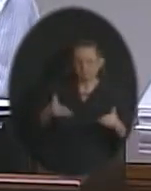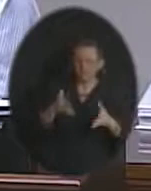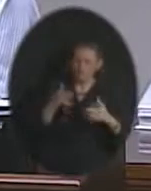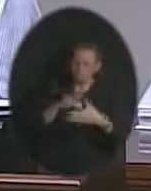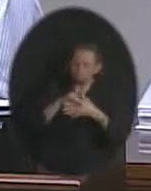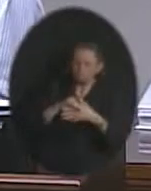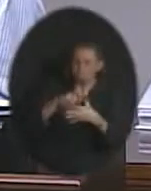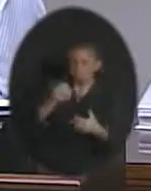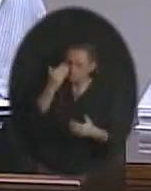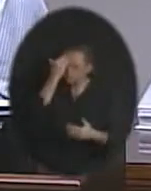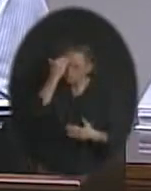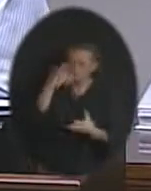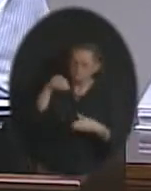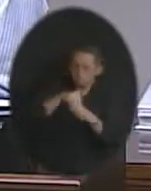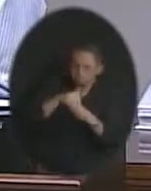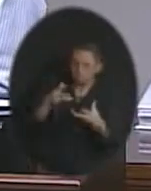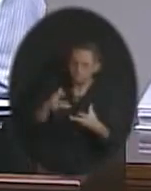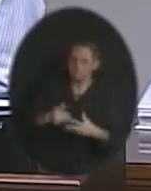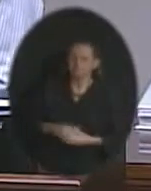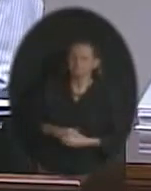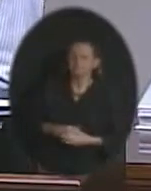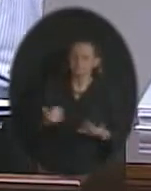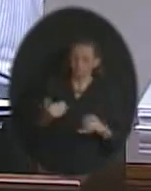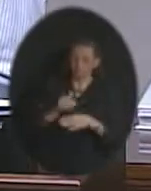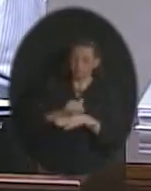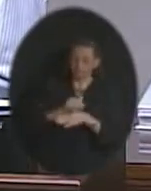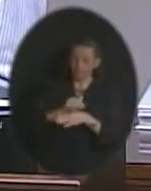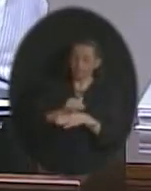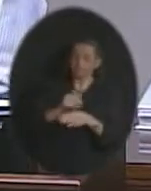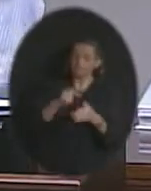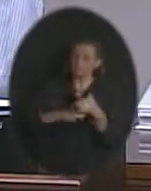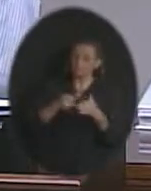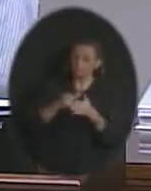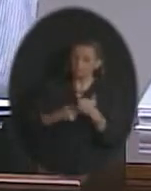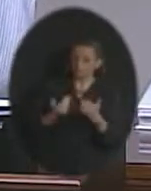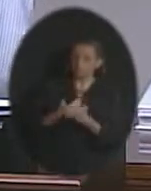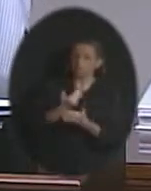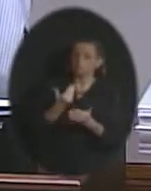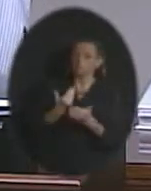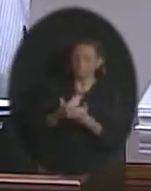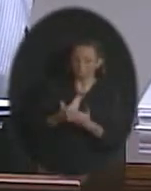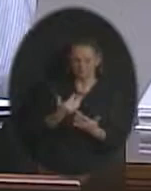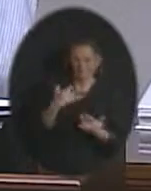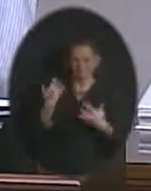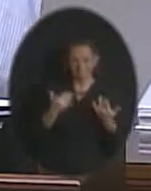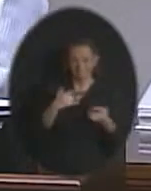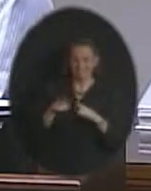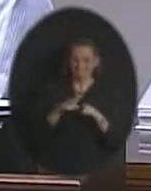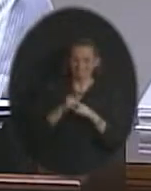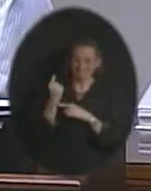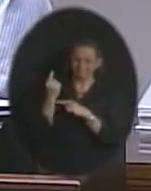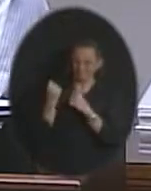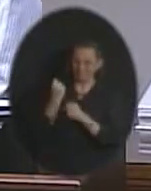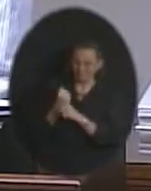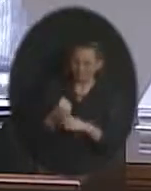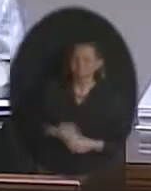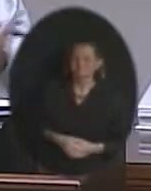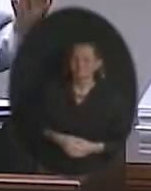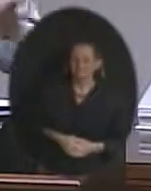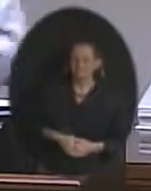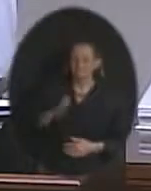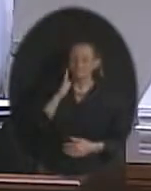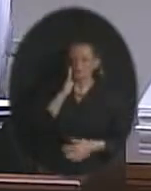potatoes. So tonight, the premium renewals seem to be just as exciting as last year. So we're gonna step back a little bit,